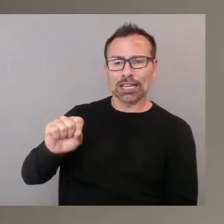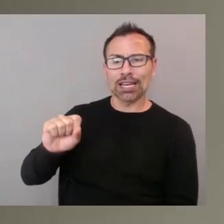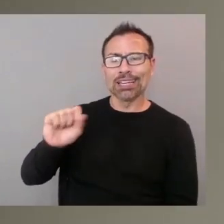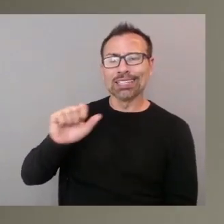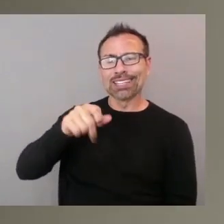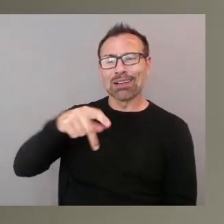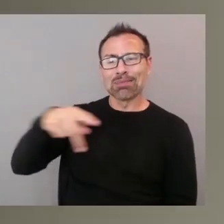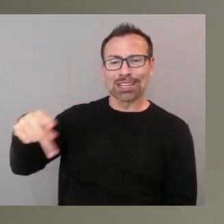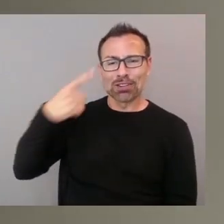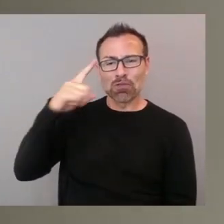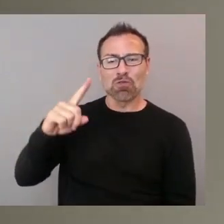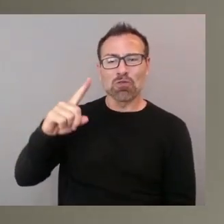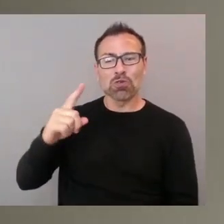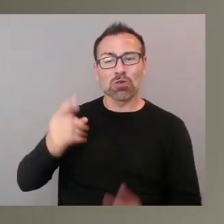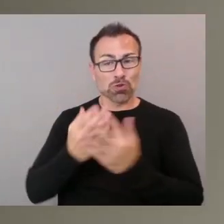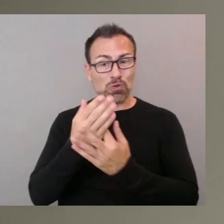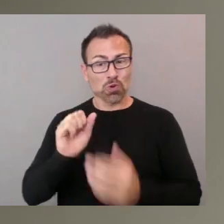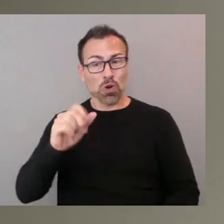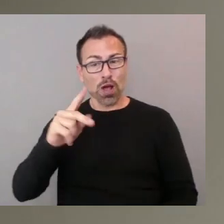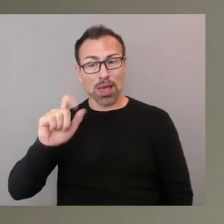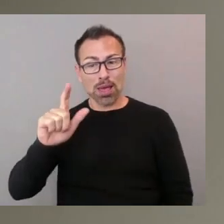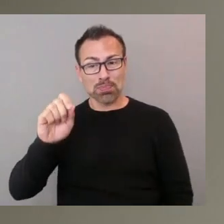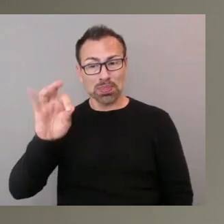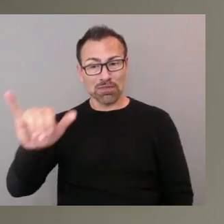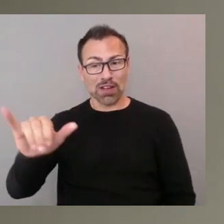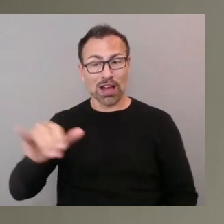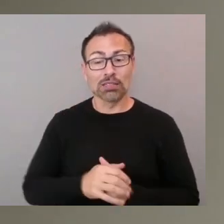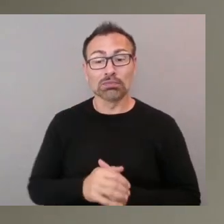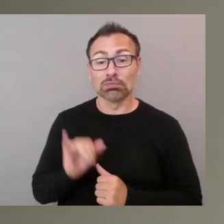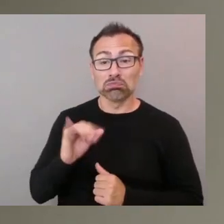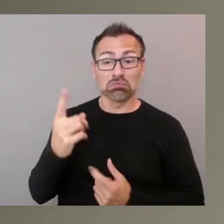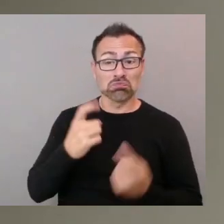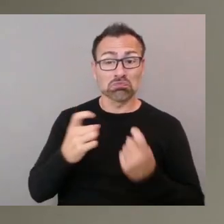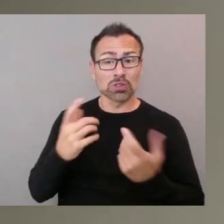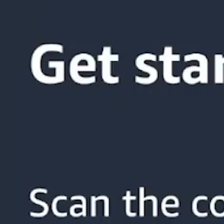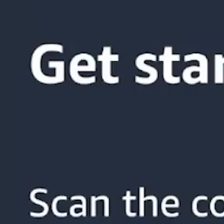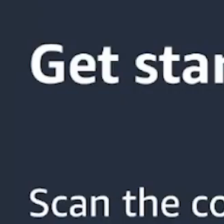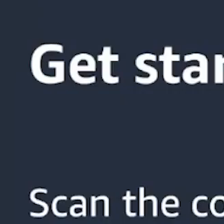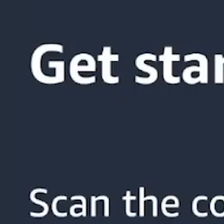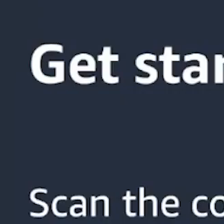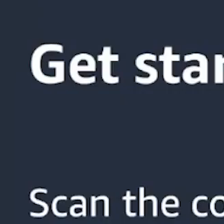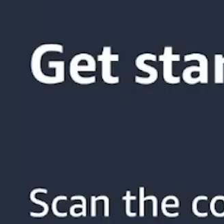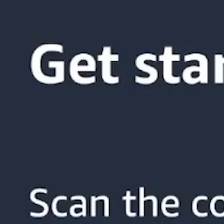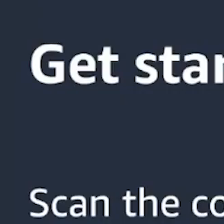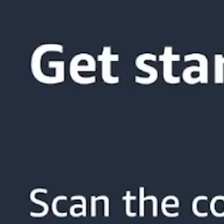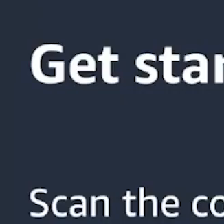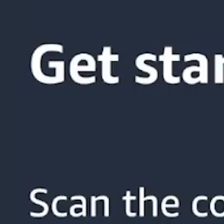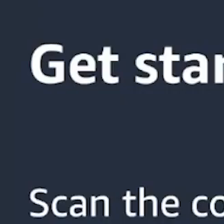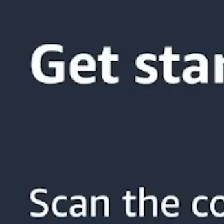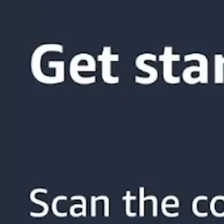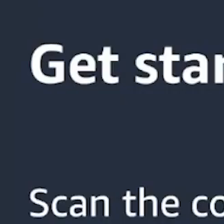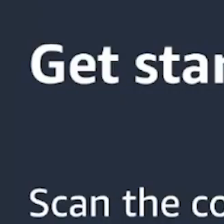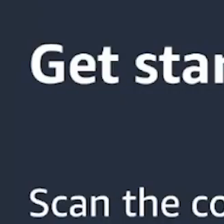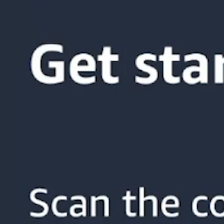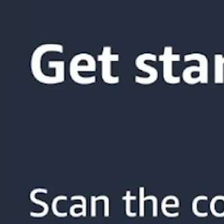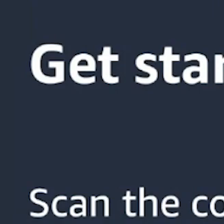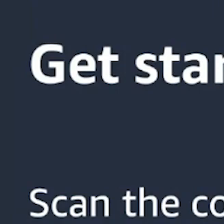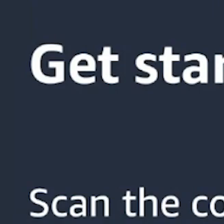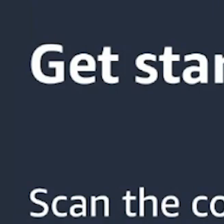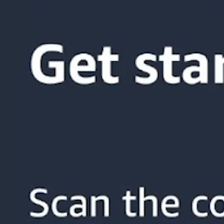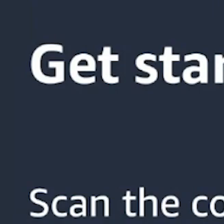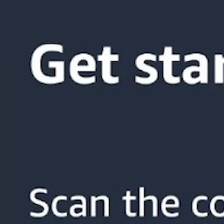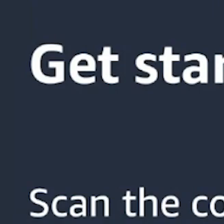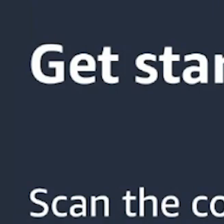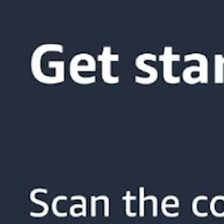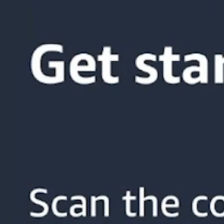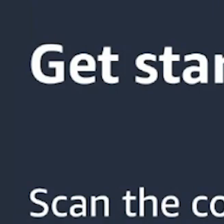like to ask questions, please do so in the chat. Very happy to answer those. Yeah, lastly, if you want to try Amplify for